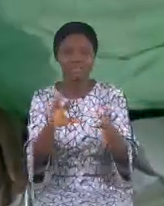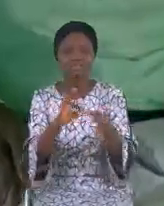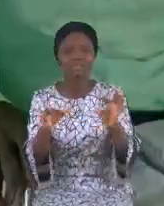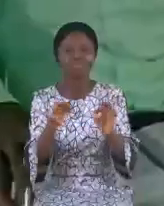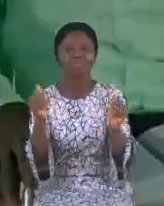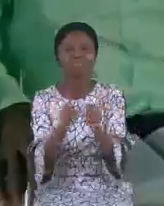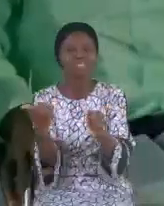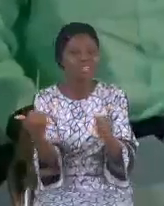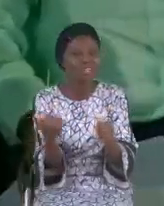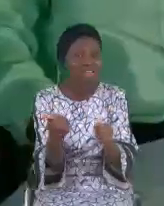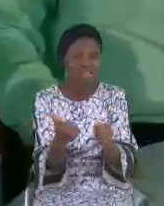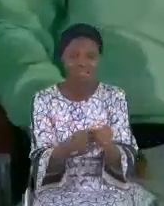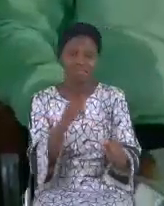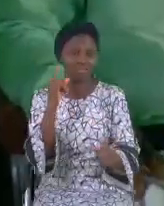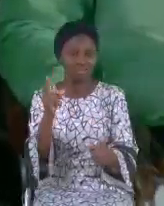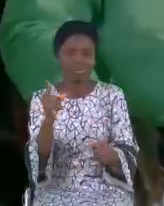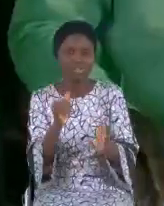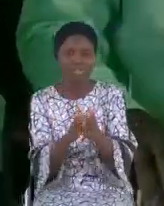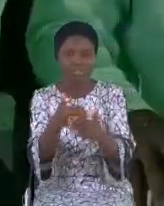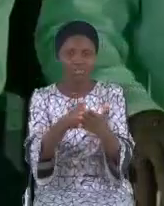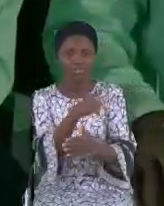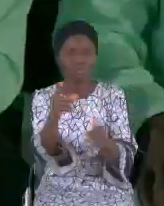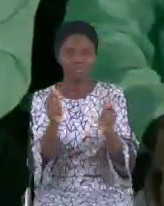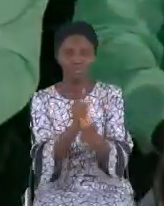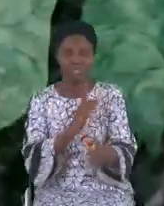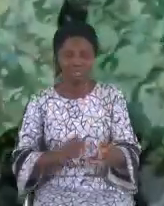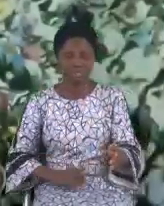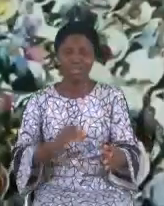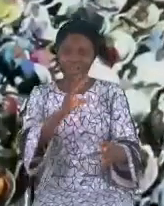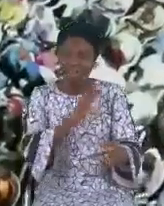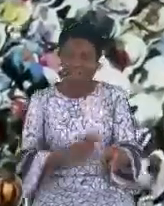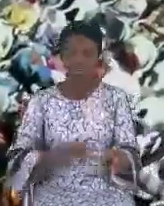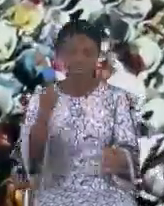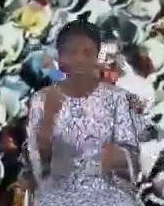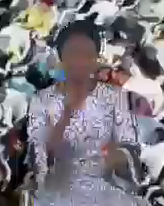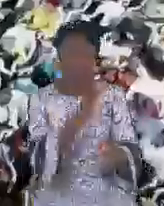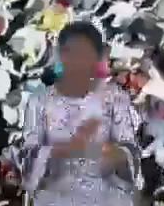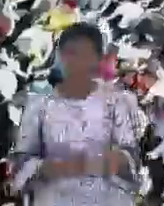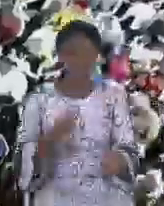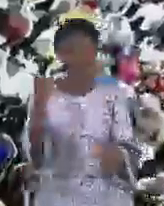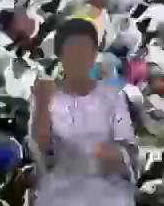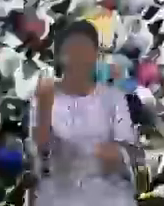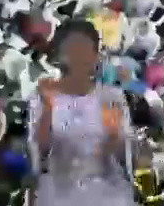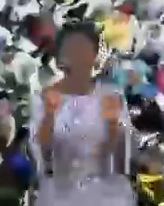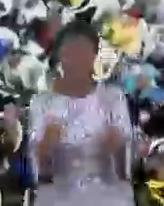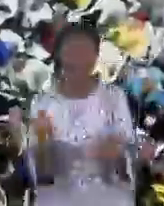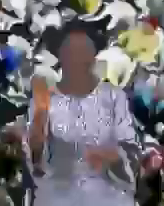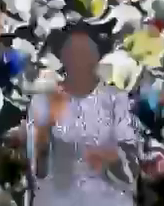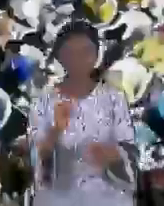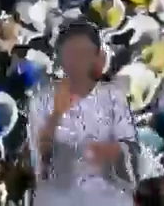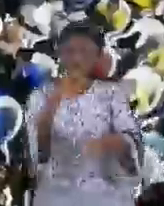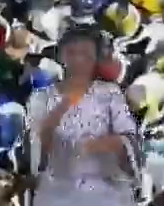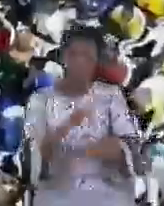Christ, Christ only, and Christ alone can so touch your life, can so turn around your life